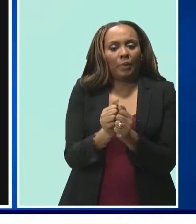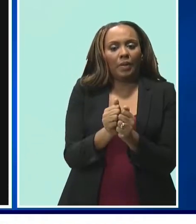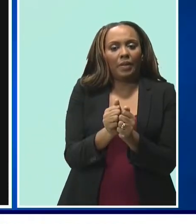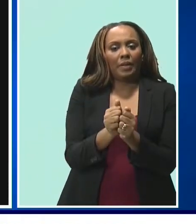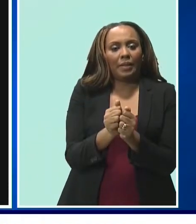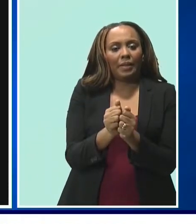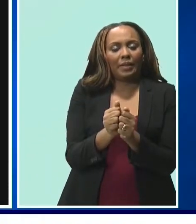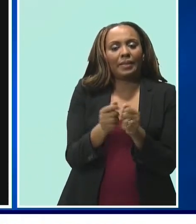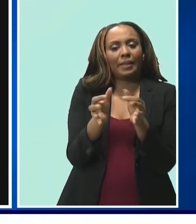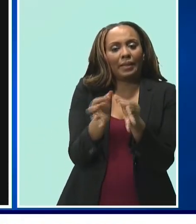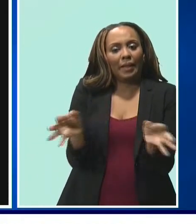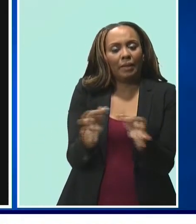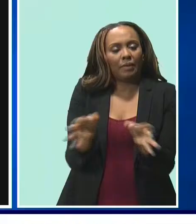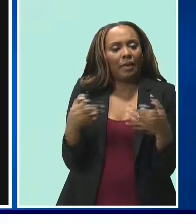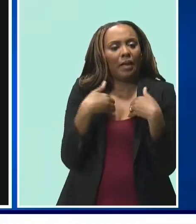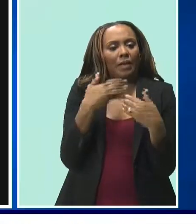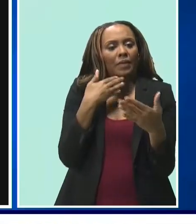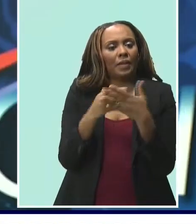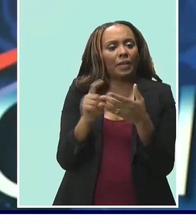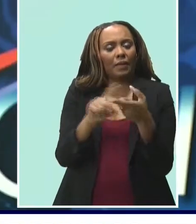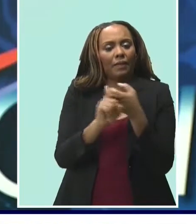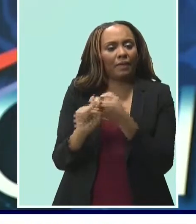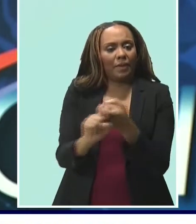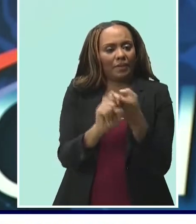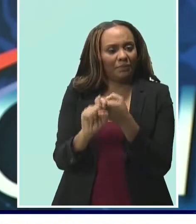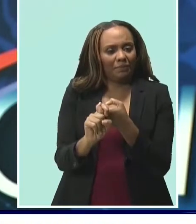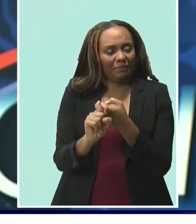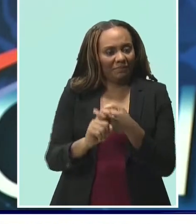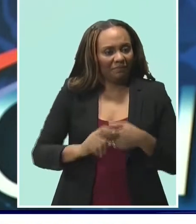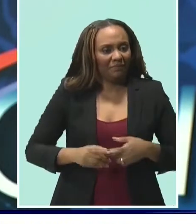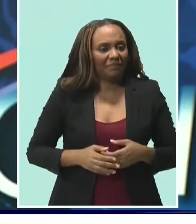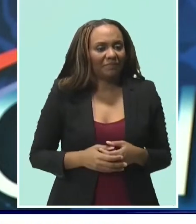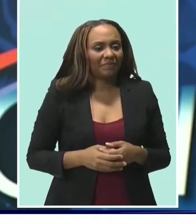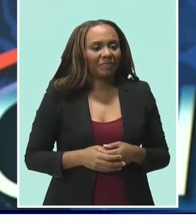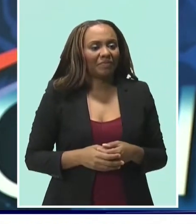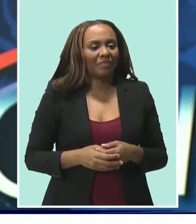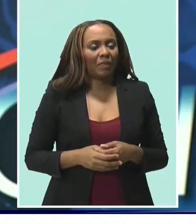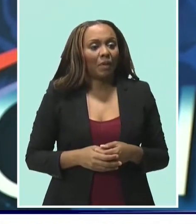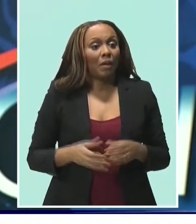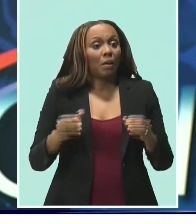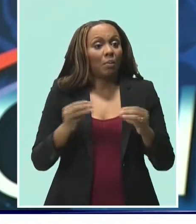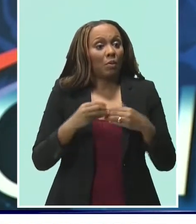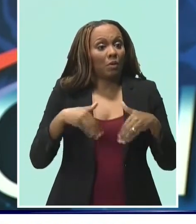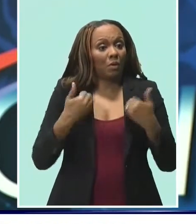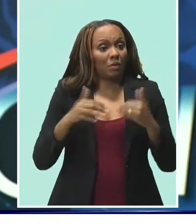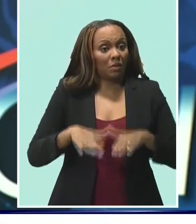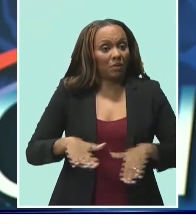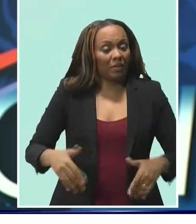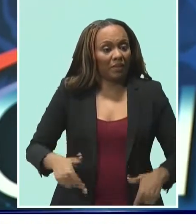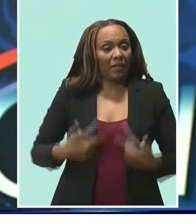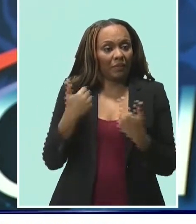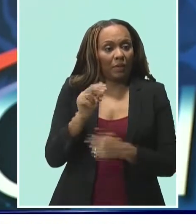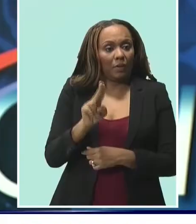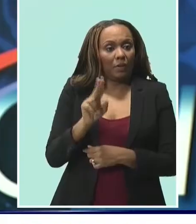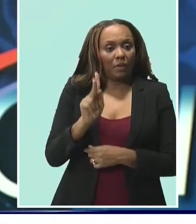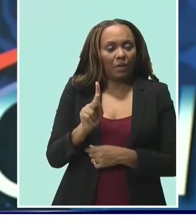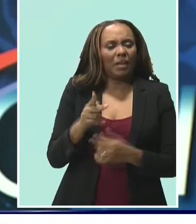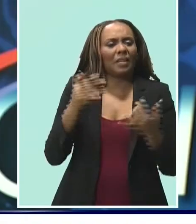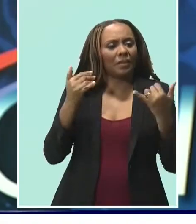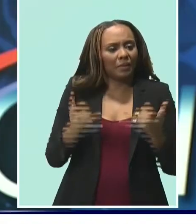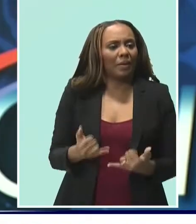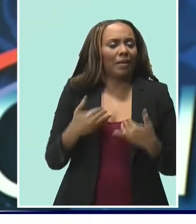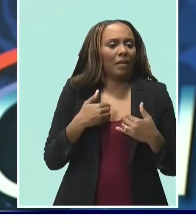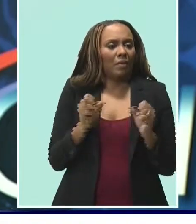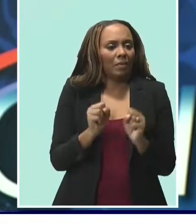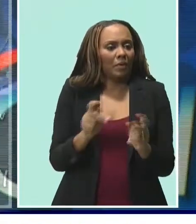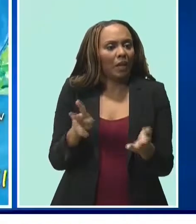build lifelong friendships. Well, more young children in the UK now have a chance to learn about Barbados. The